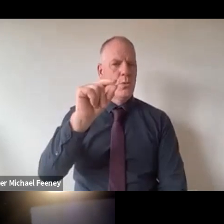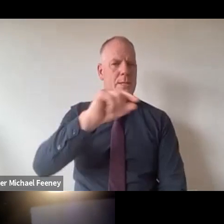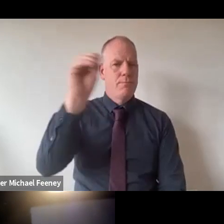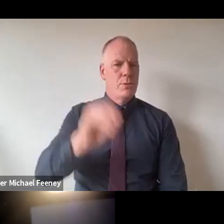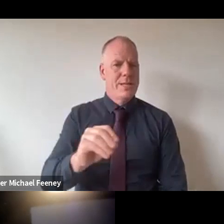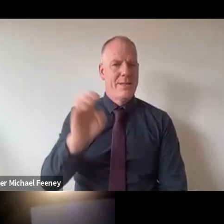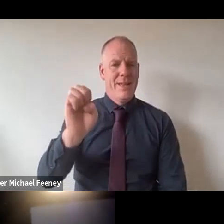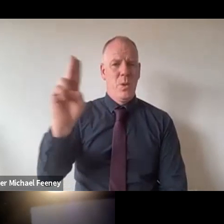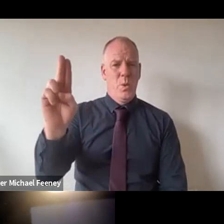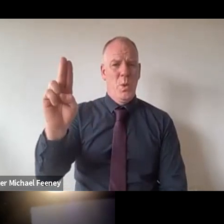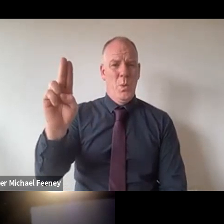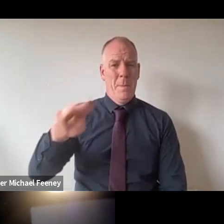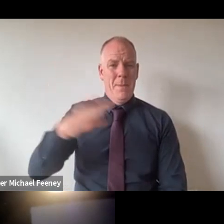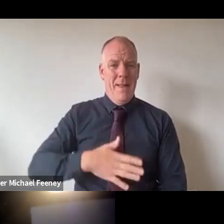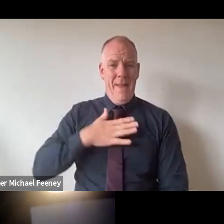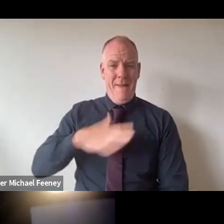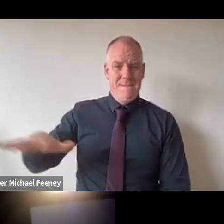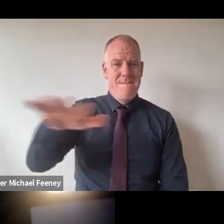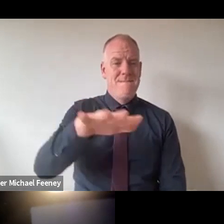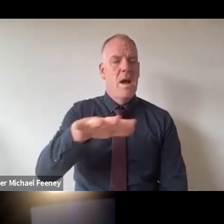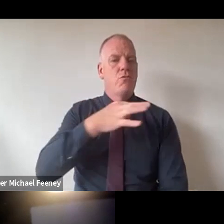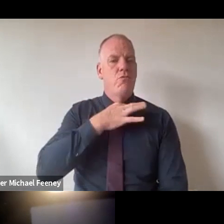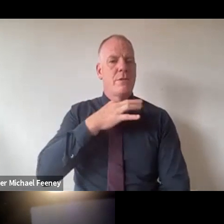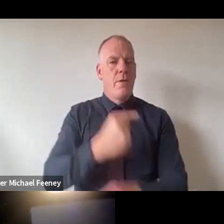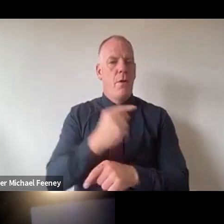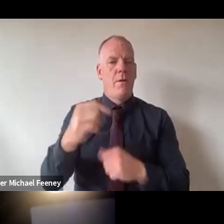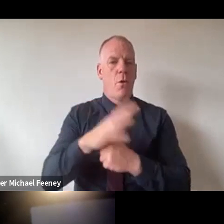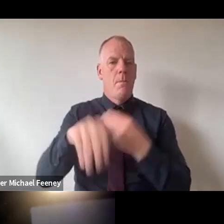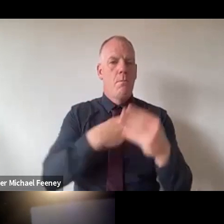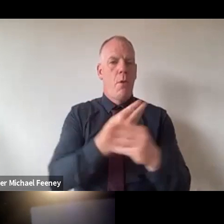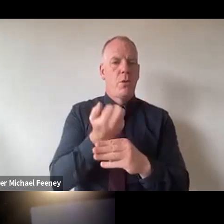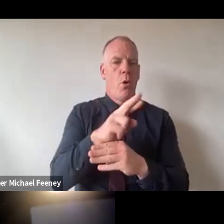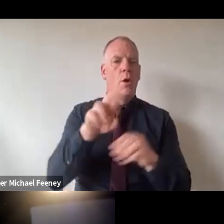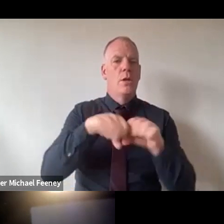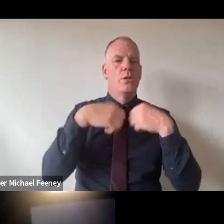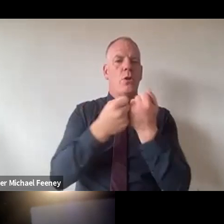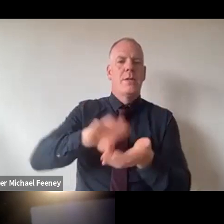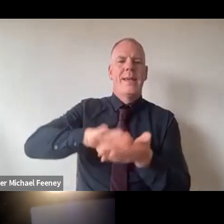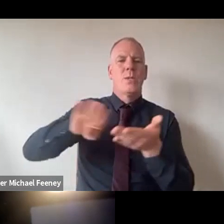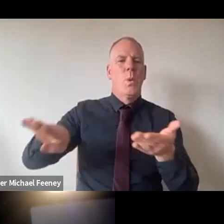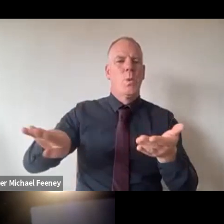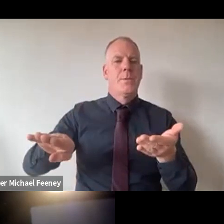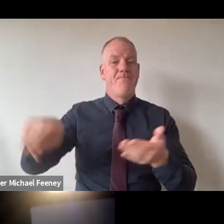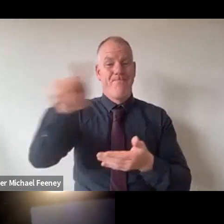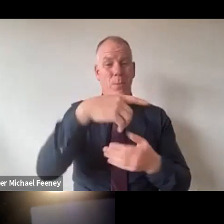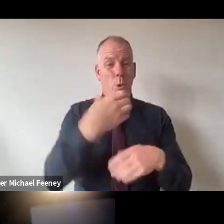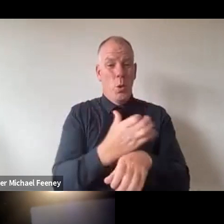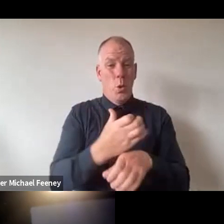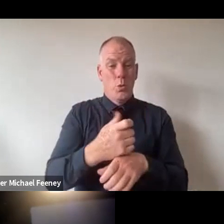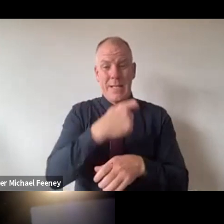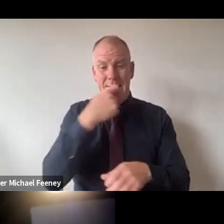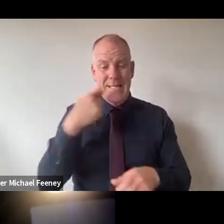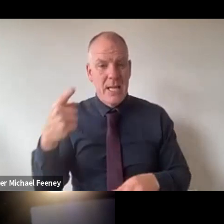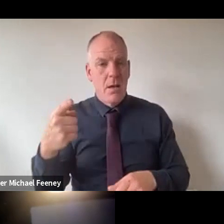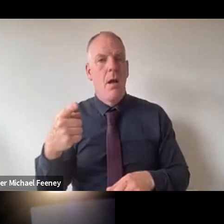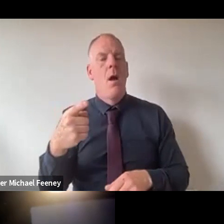of the EU's population lives at risk of poverty or social exclusion. And our members reported cases where this